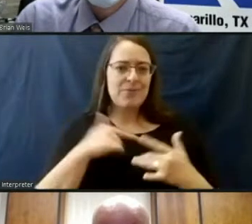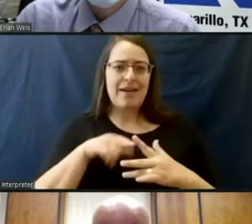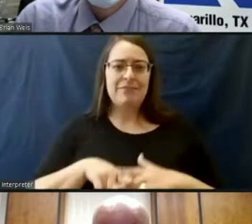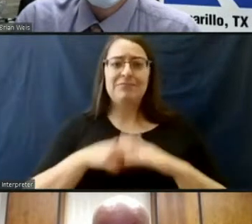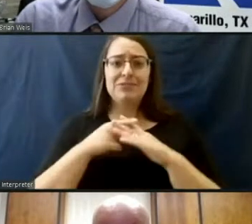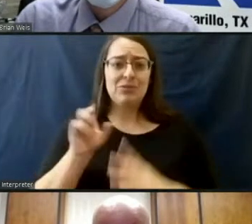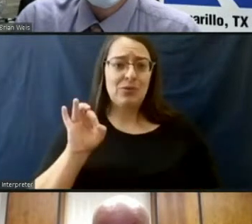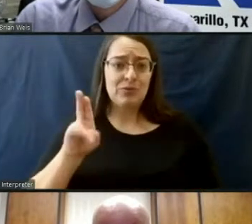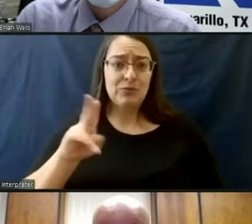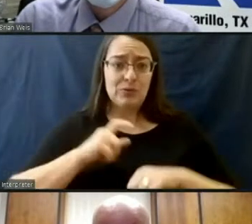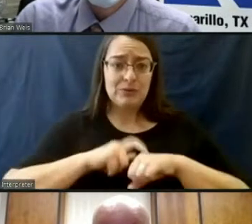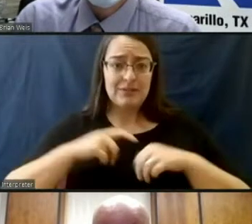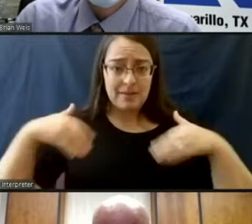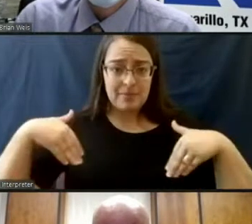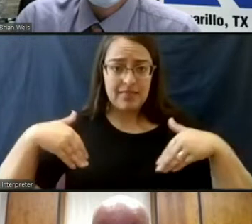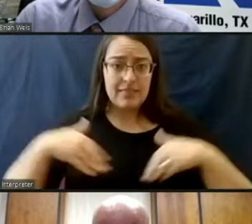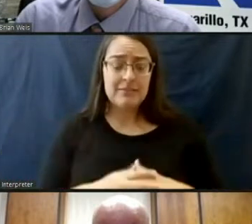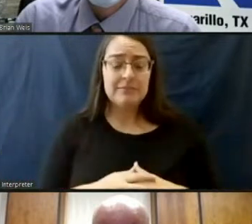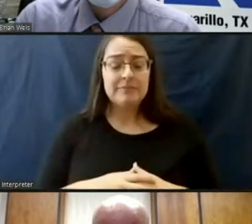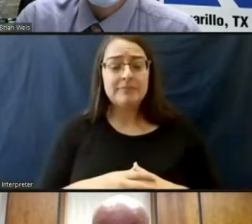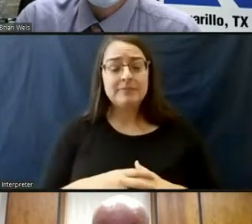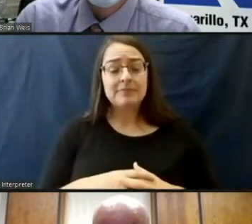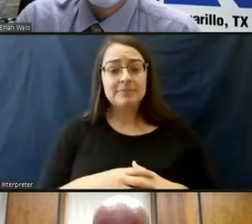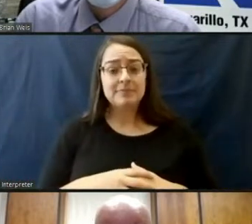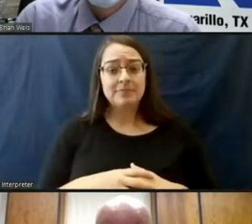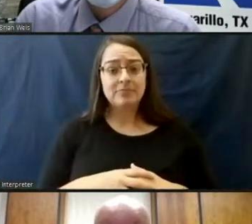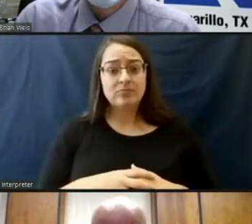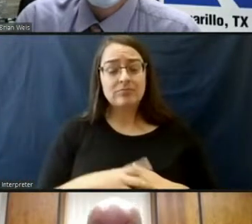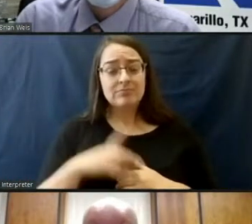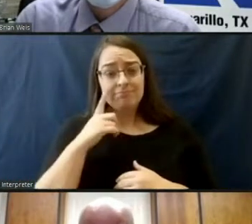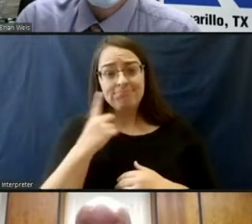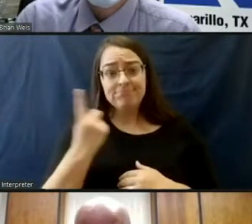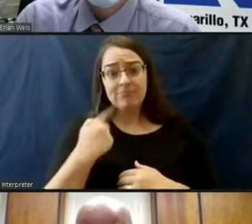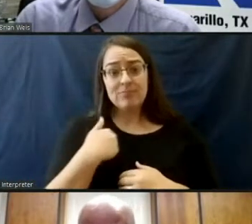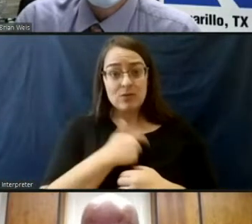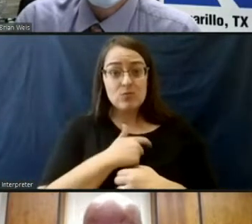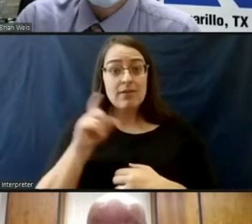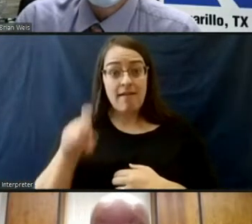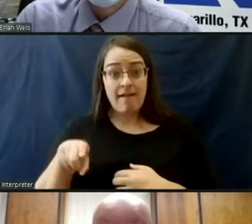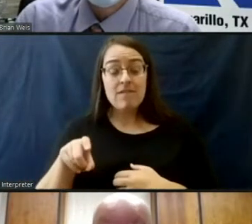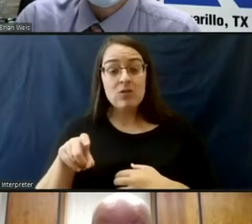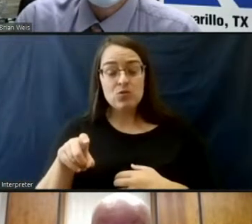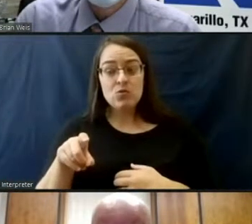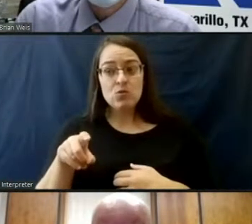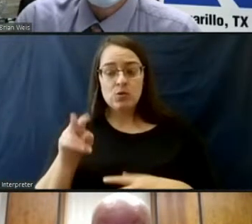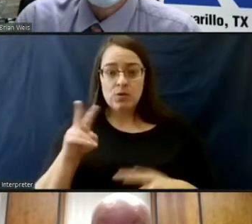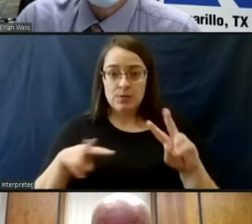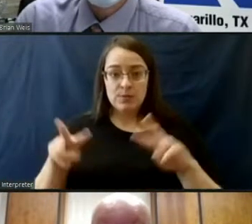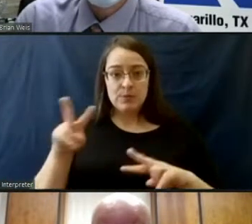season. So I think that that is something that, we have to obviously be concerned about. I do think that